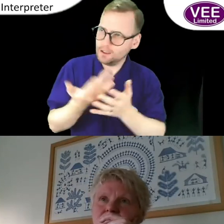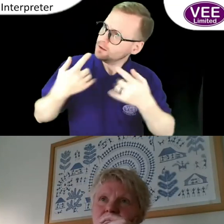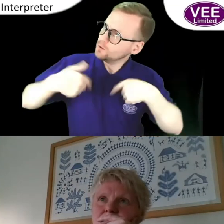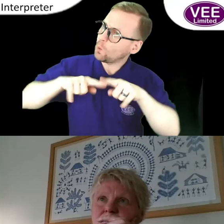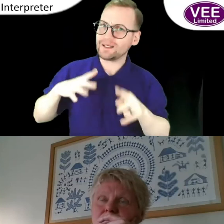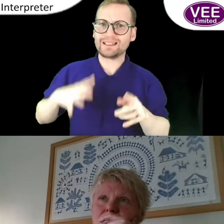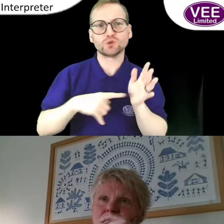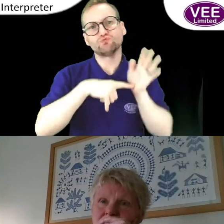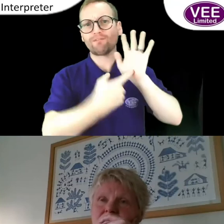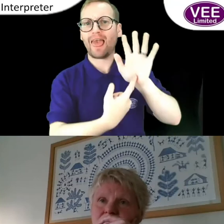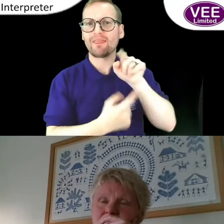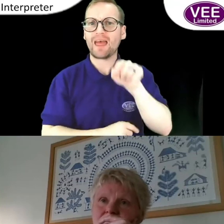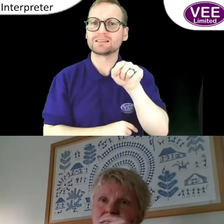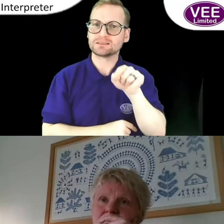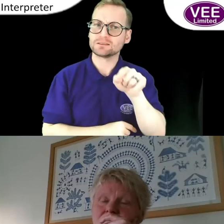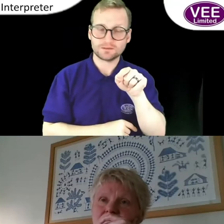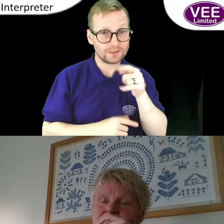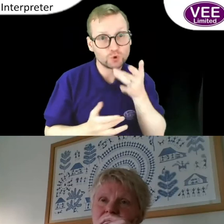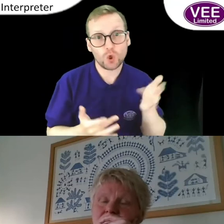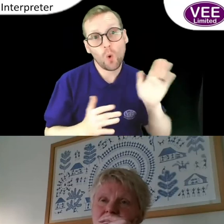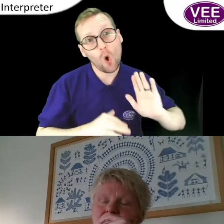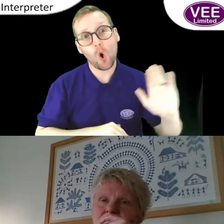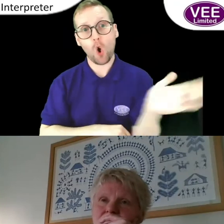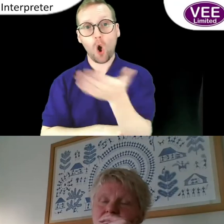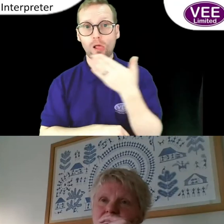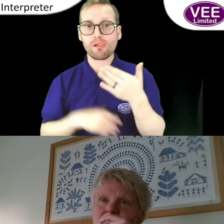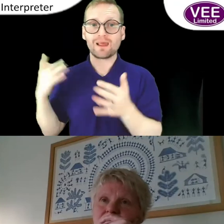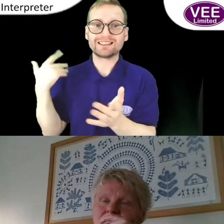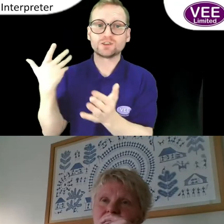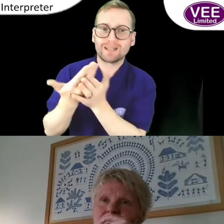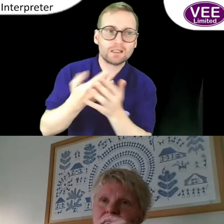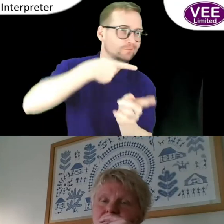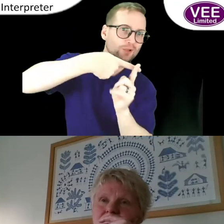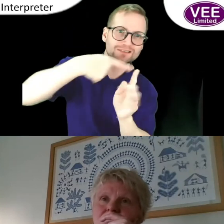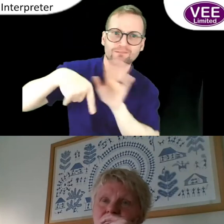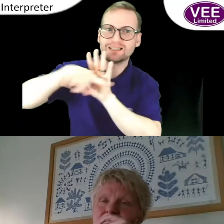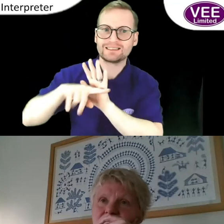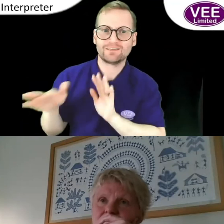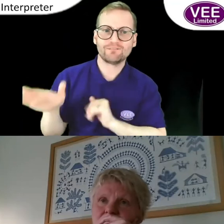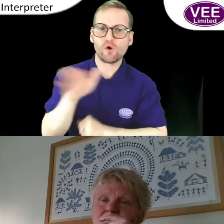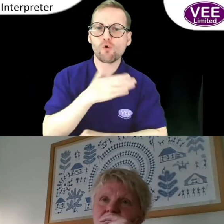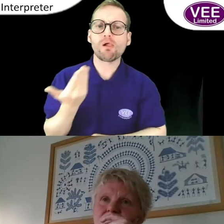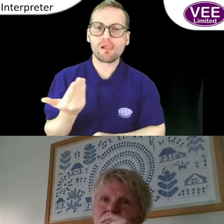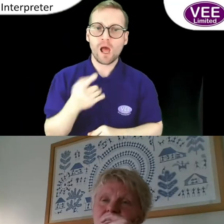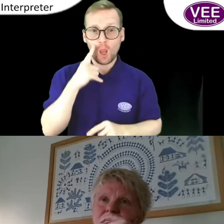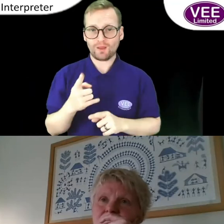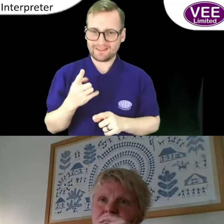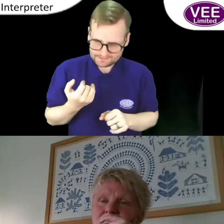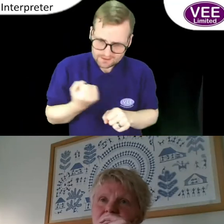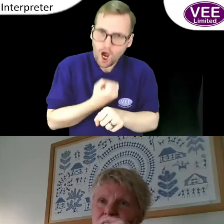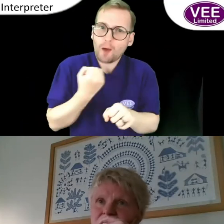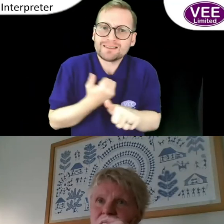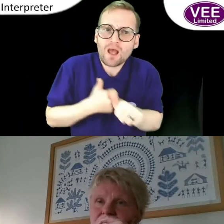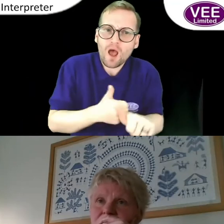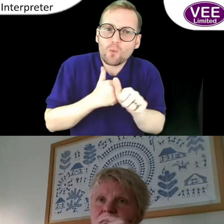reflect on it all. I mean, it is regardless of our subject. Look at this wonderful carpenter with his very